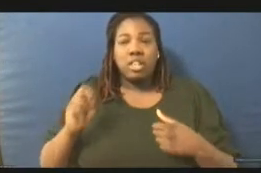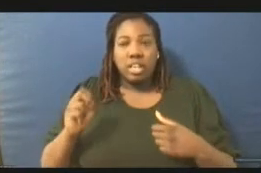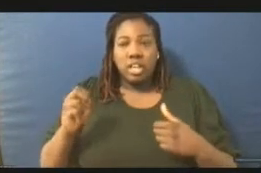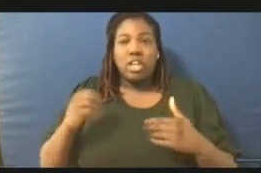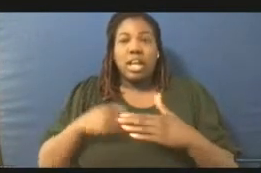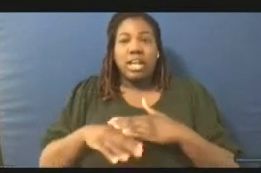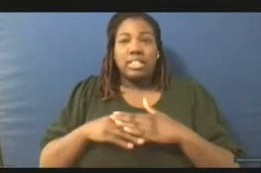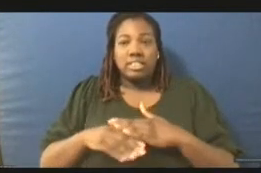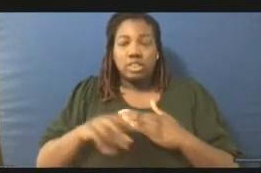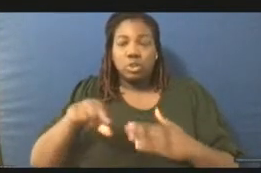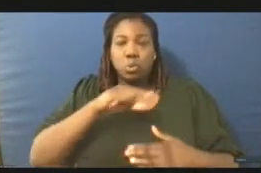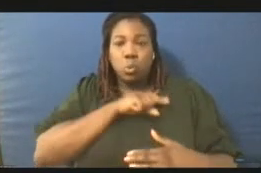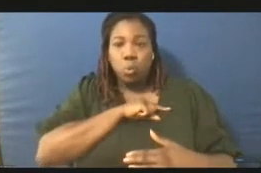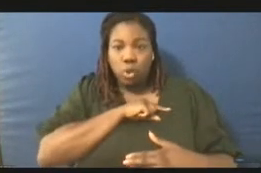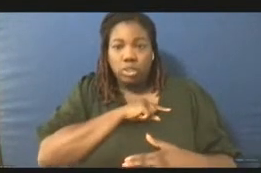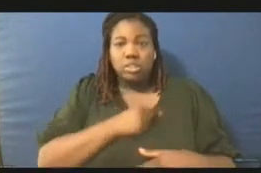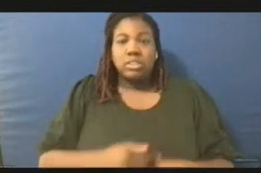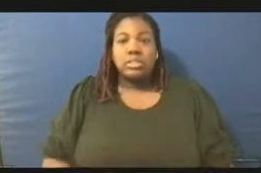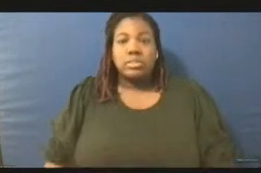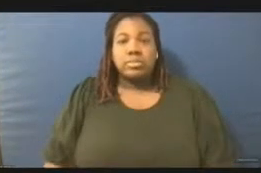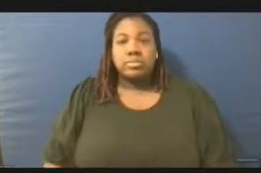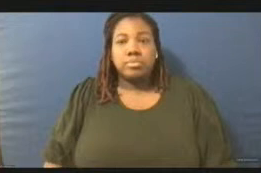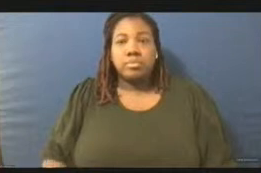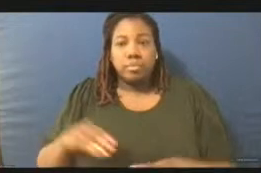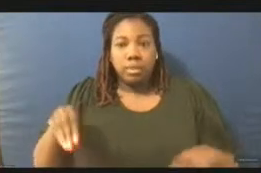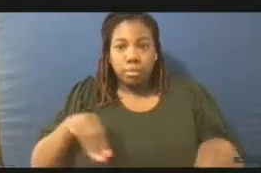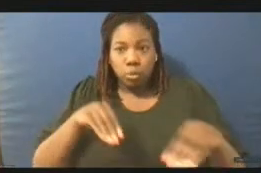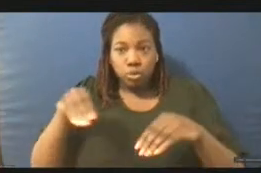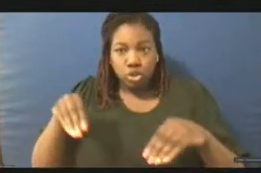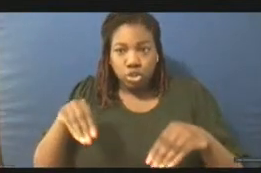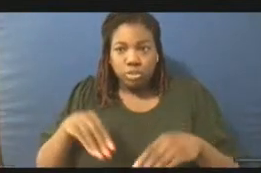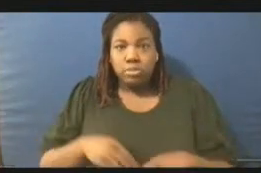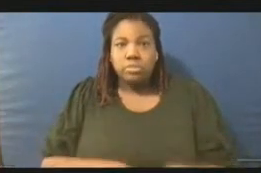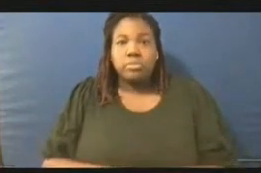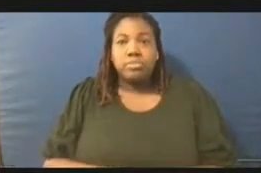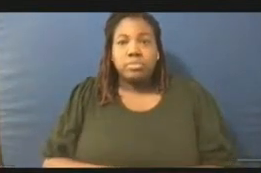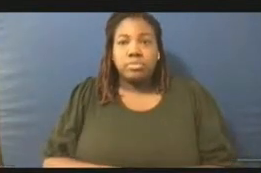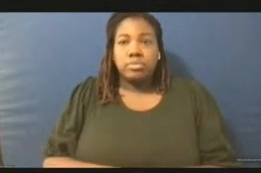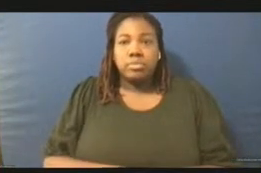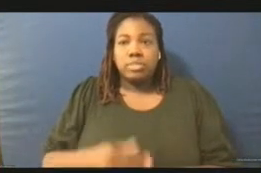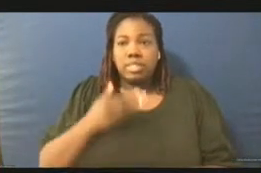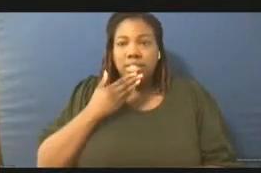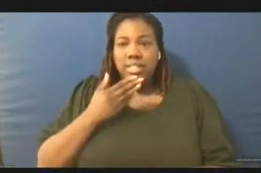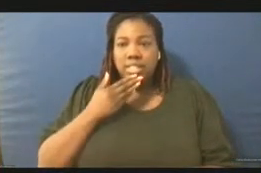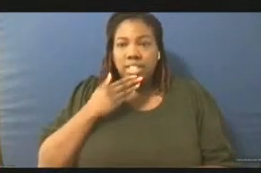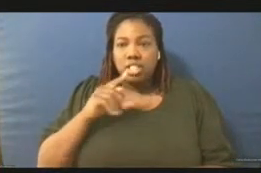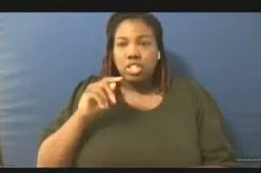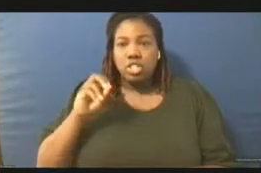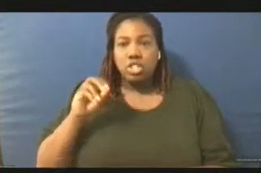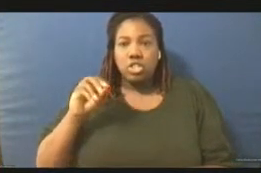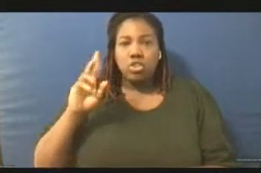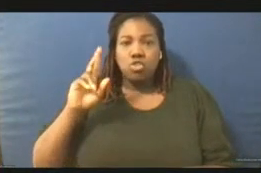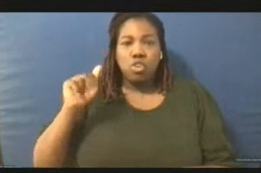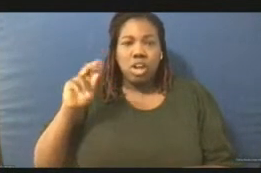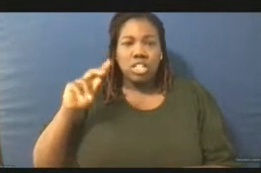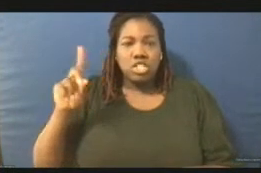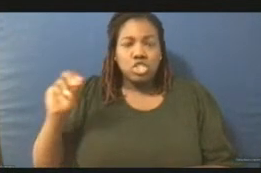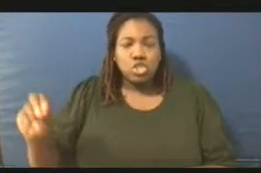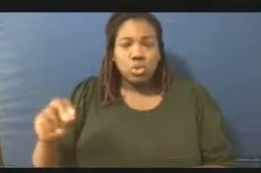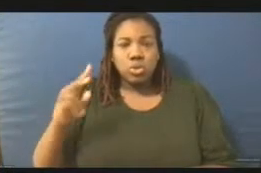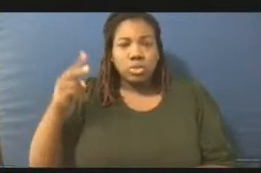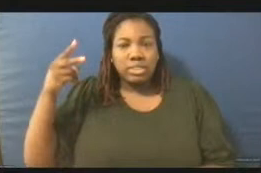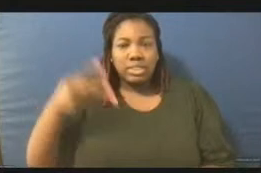this point, I would entertain a motion. So moved, Madam Chair. Thank you very much, Mr. Toronzo. Is there a second?